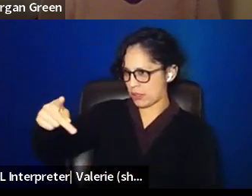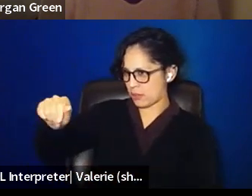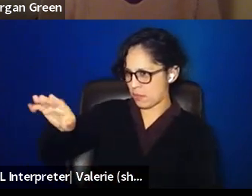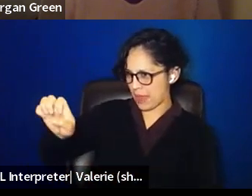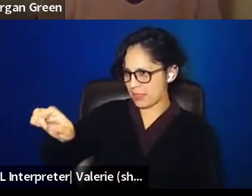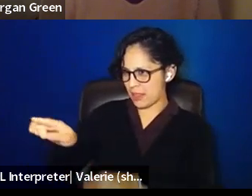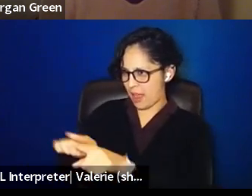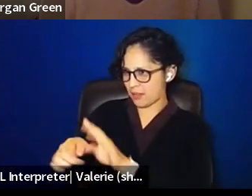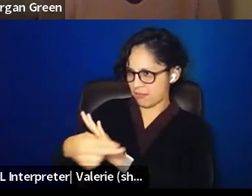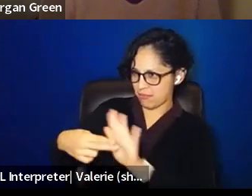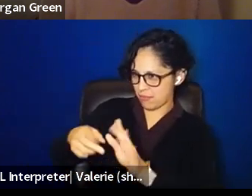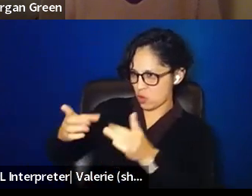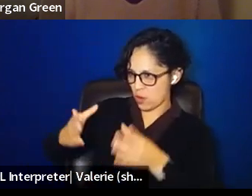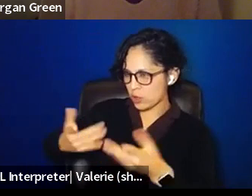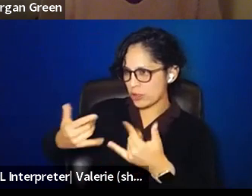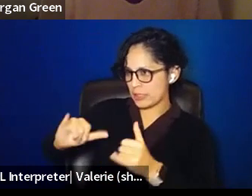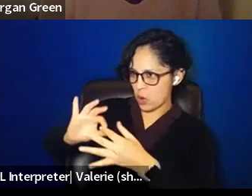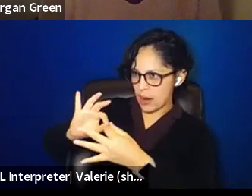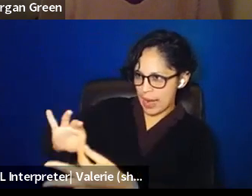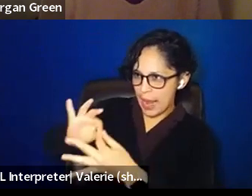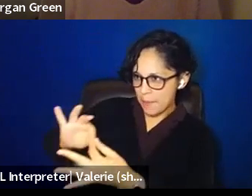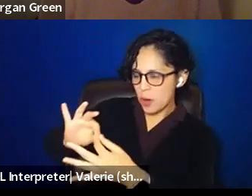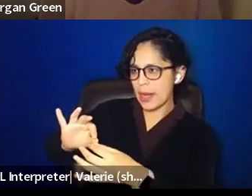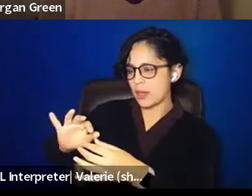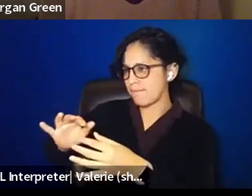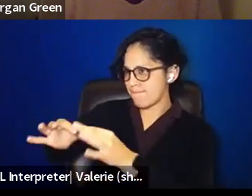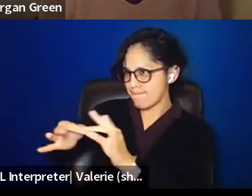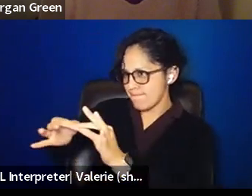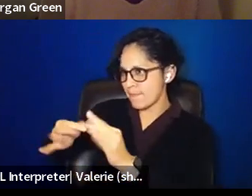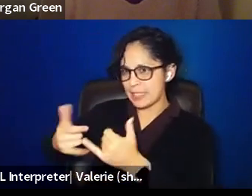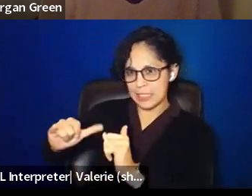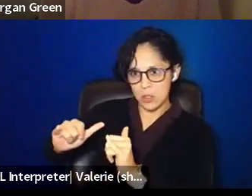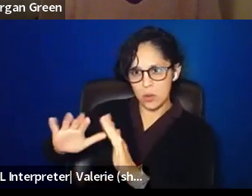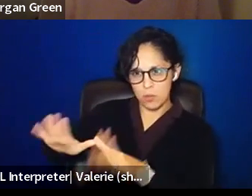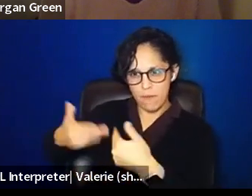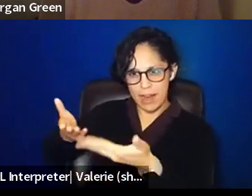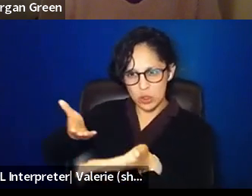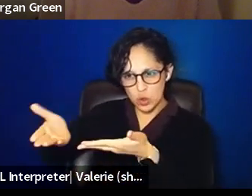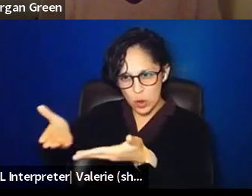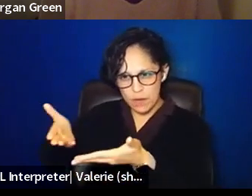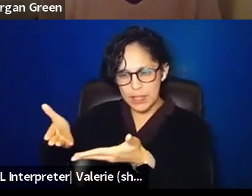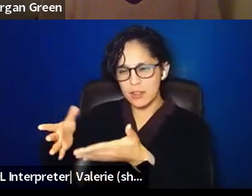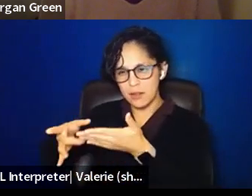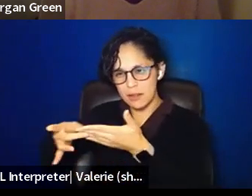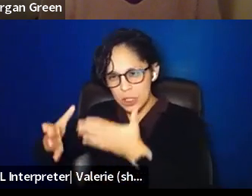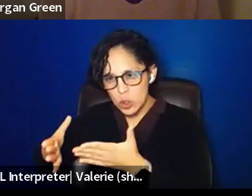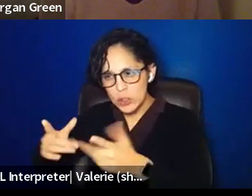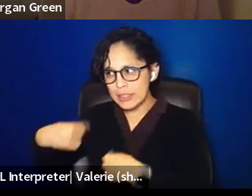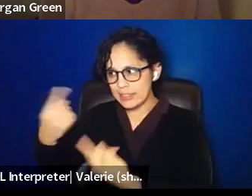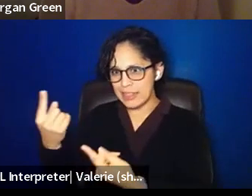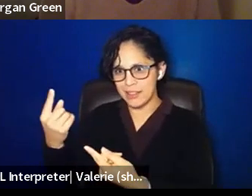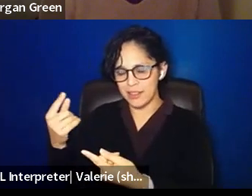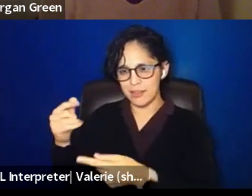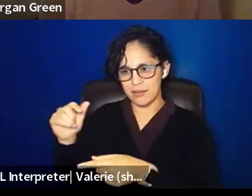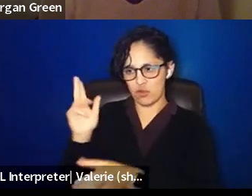collaborative and really actively be a service leader. And the ways in which, since taking this job at OSF, how